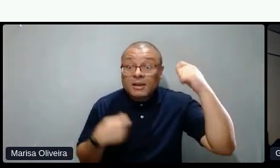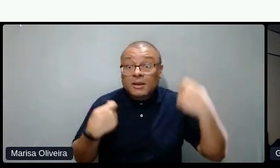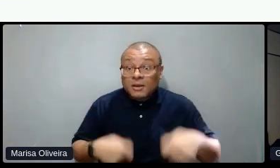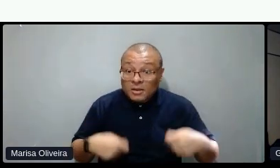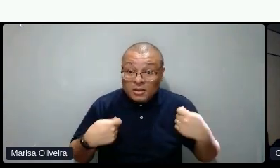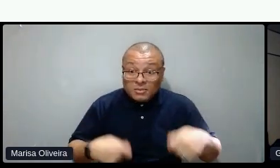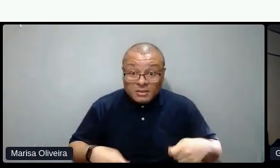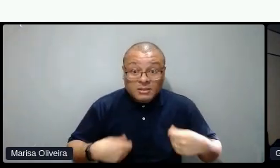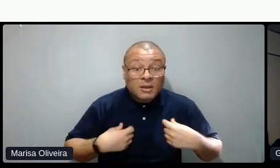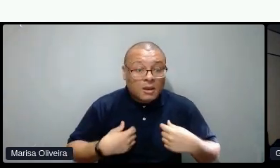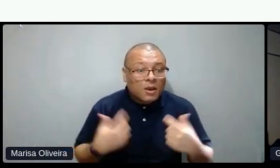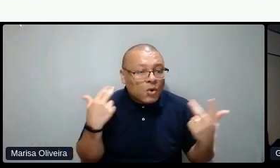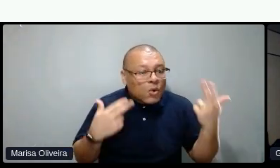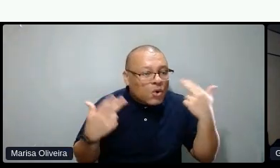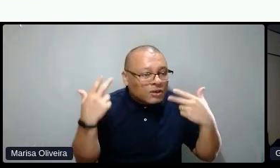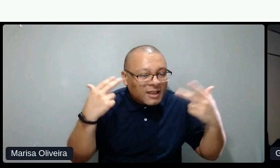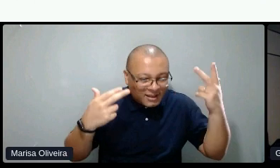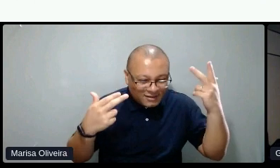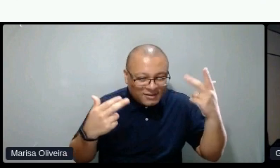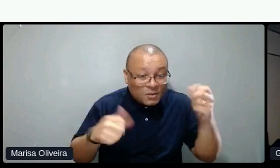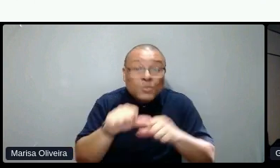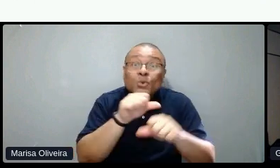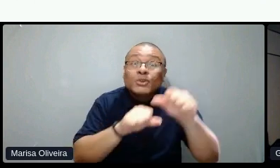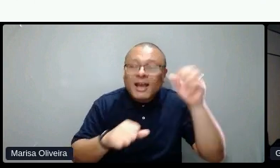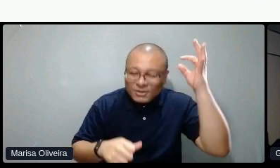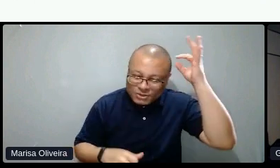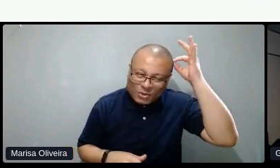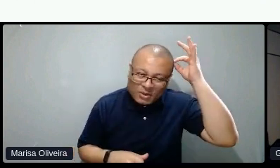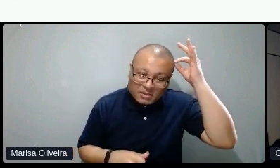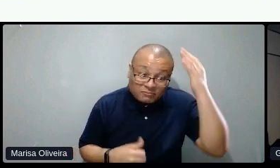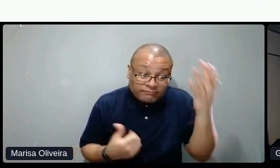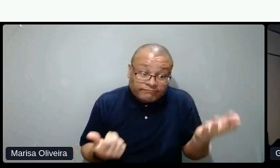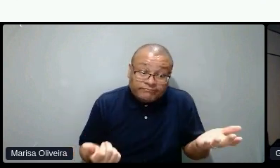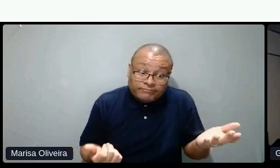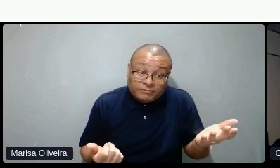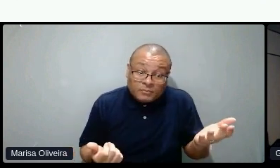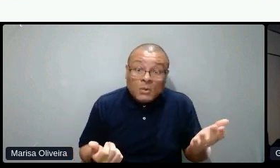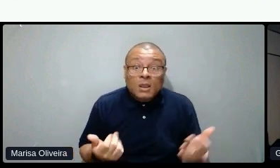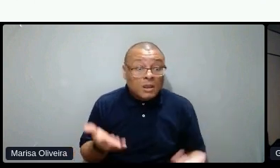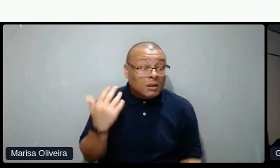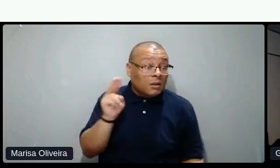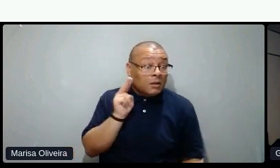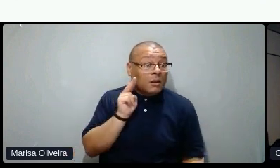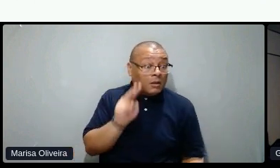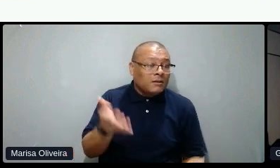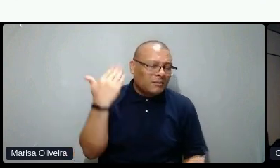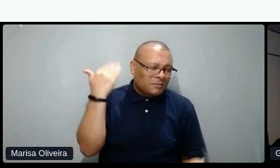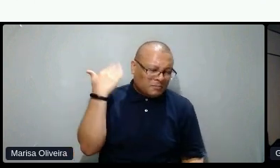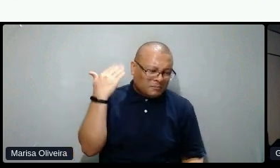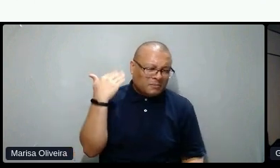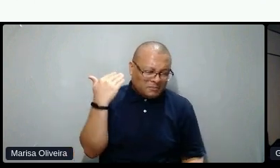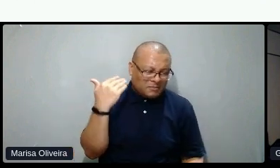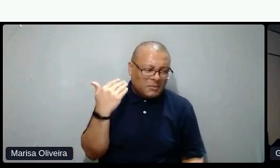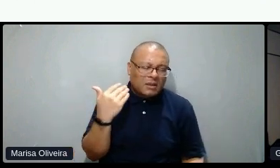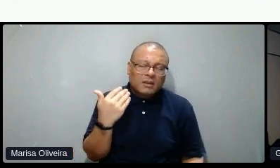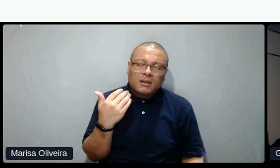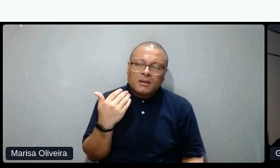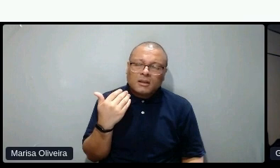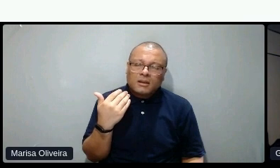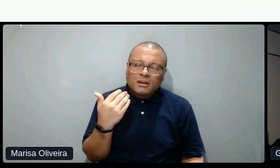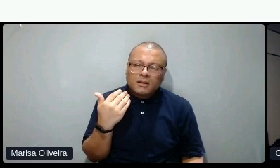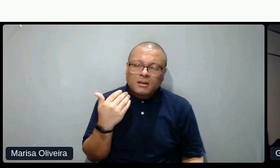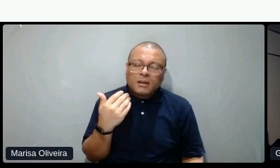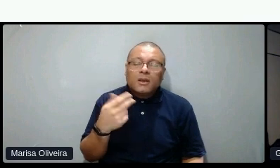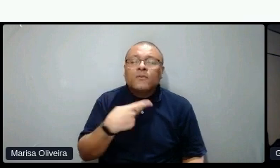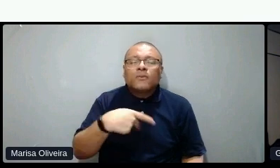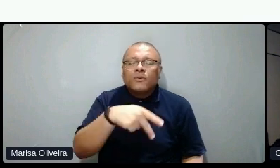their hair in a lot of places. So as late as 2019, a law came out in